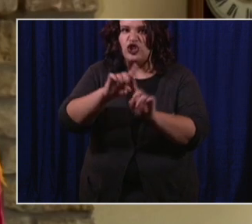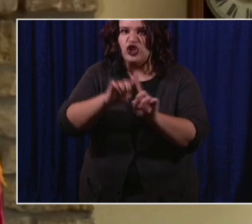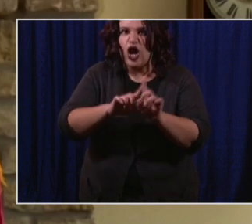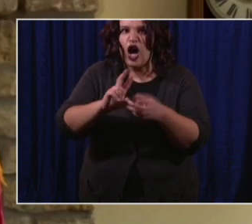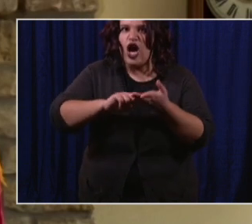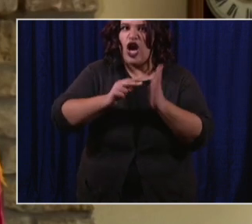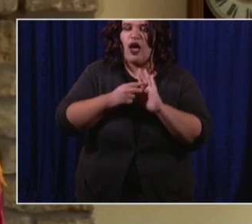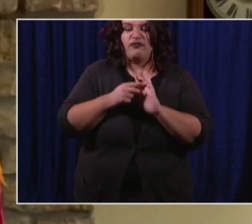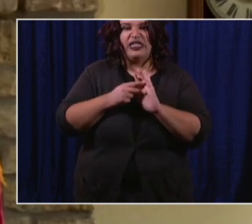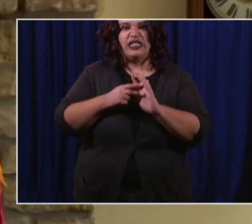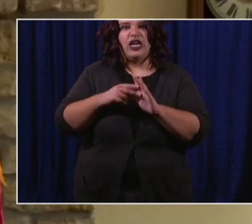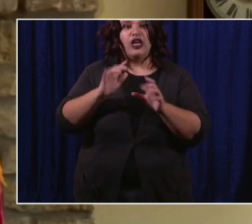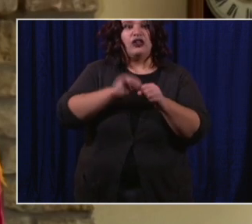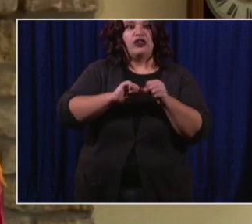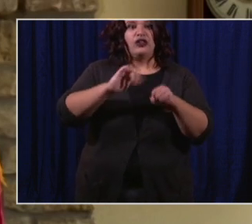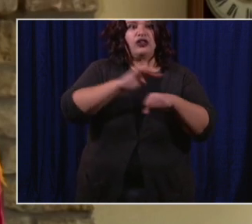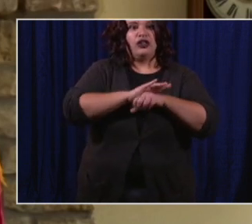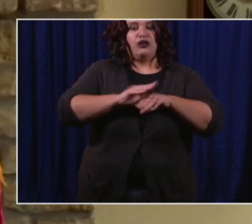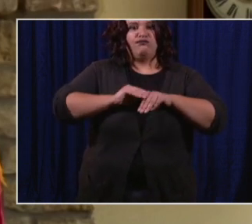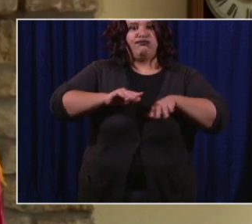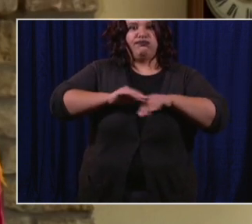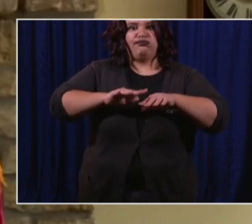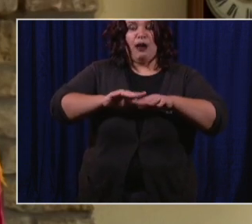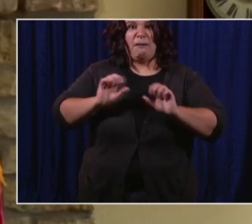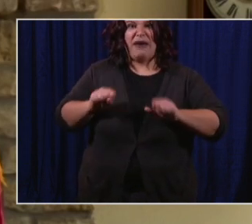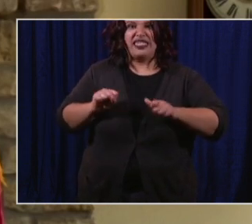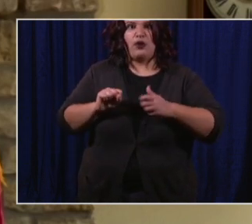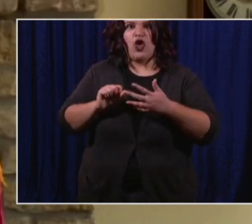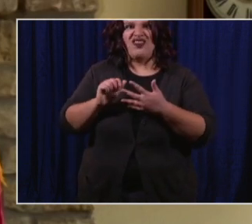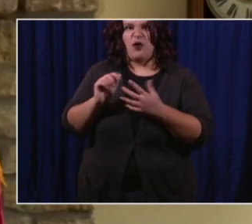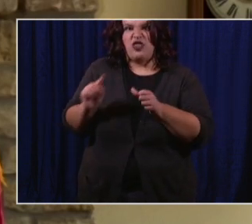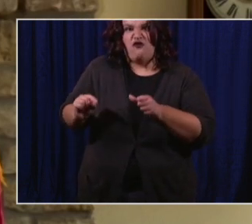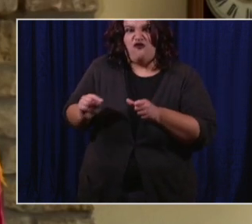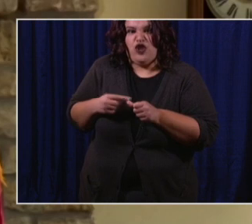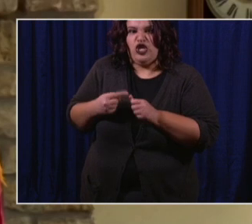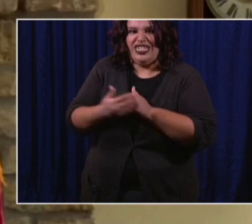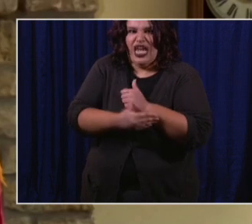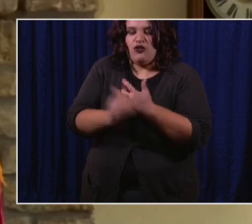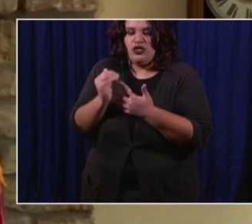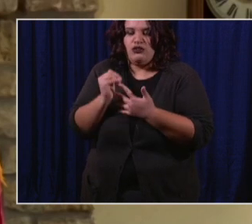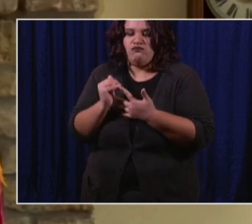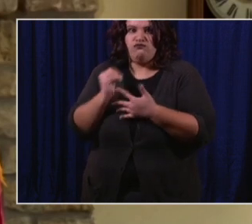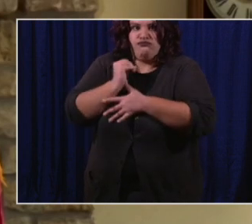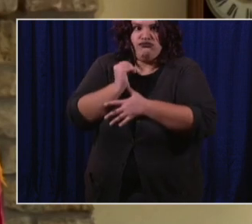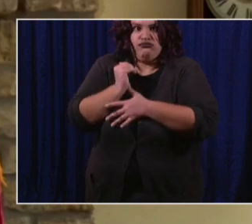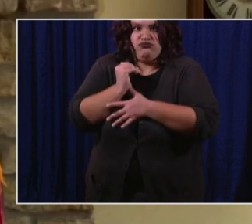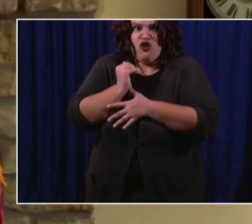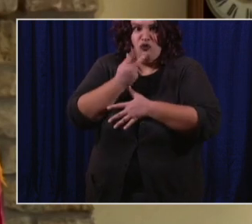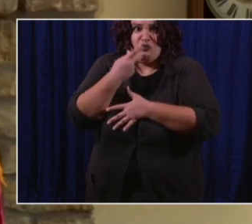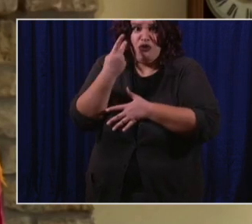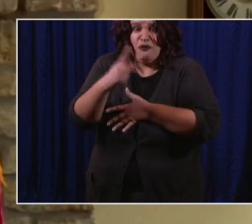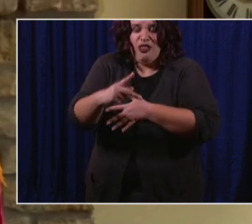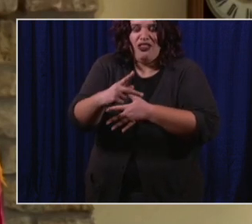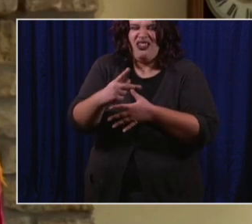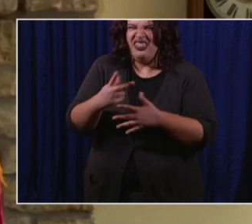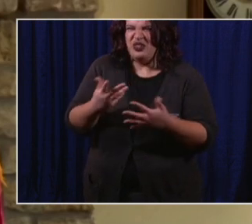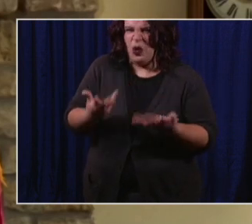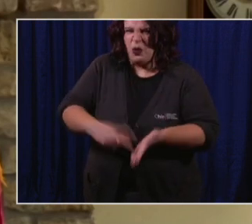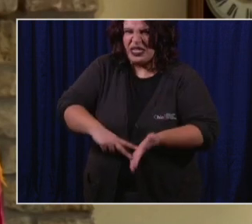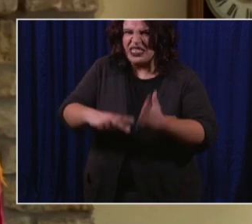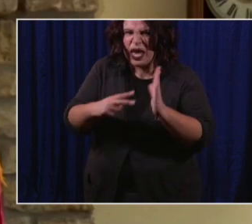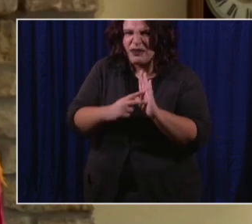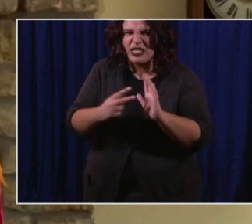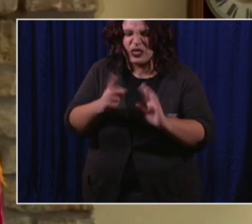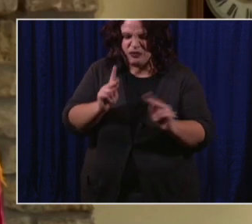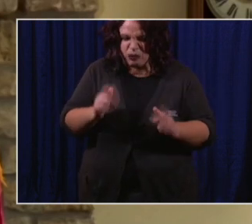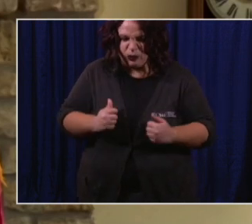does this designation mean in terms of restrictions for residents, schools, and businesses in this county? And is it fair to